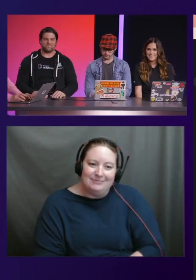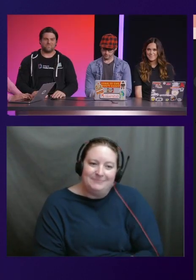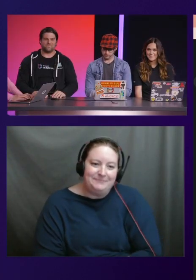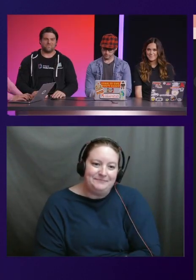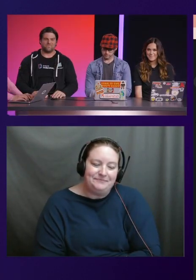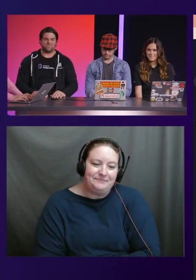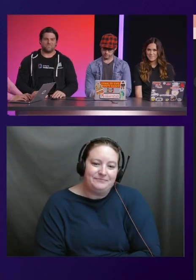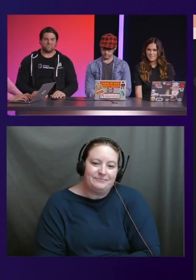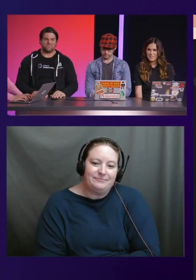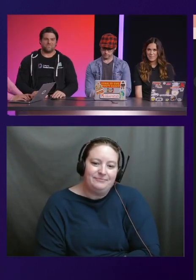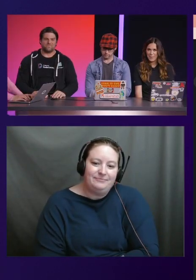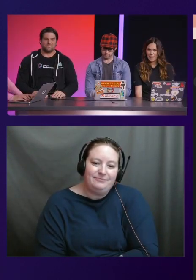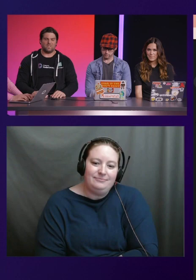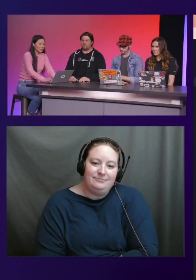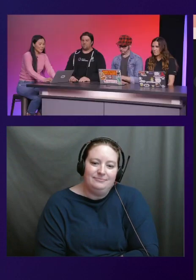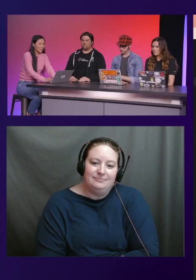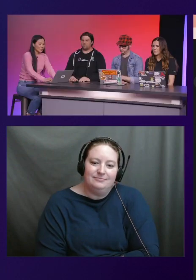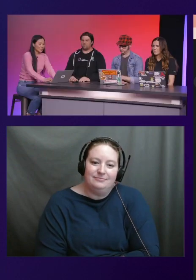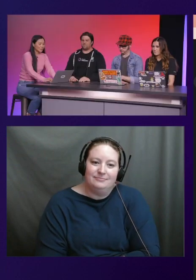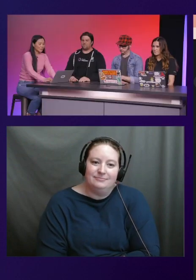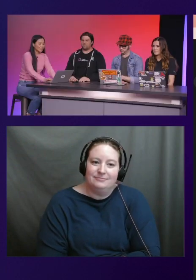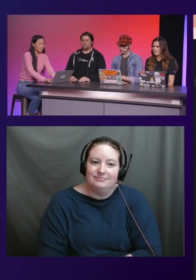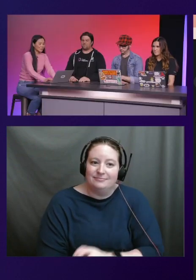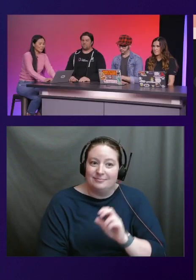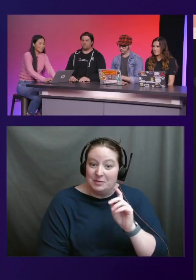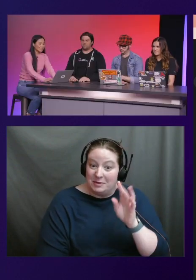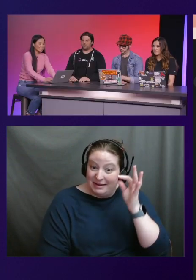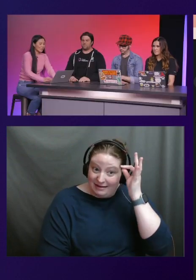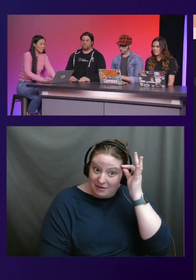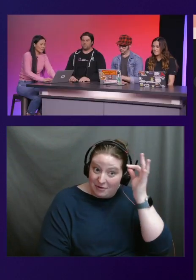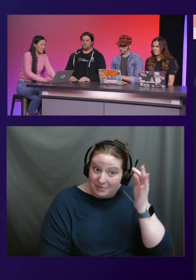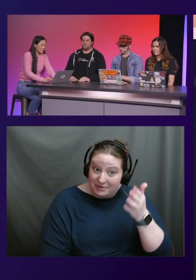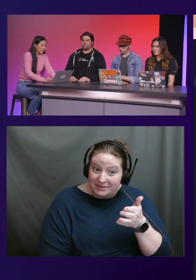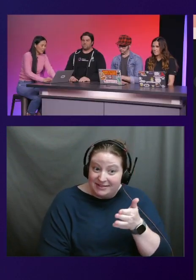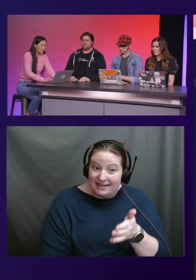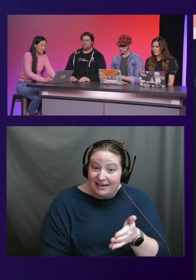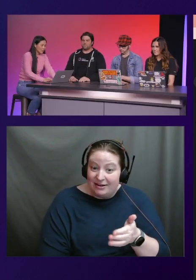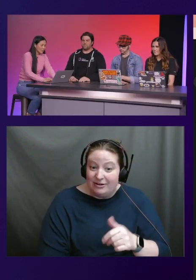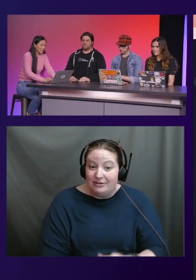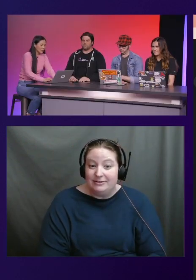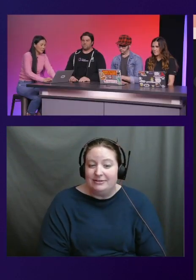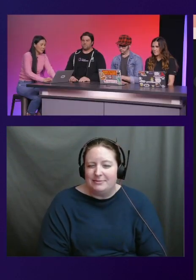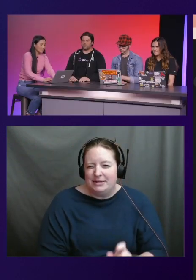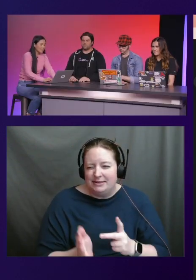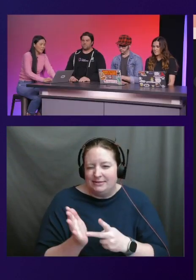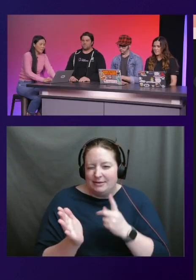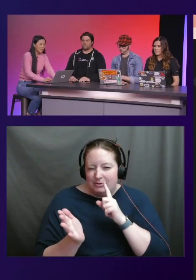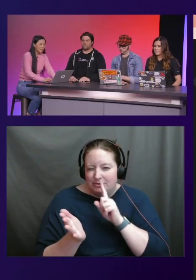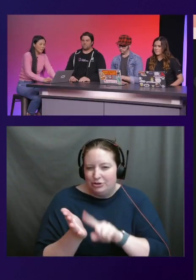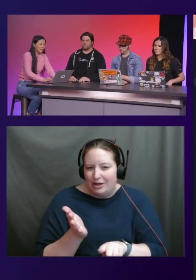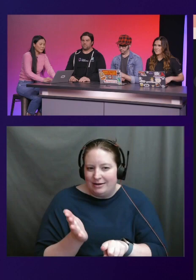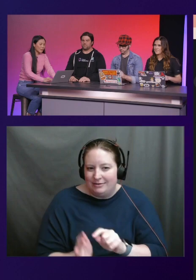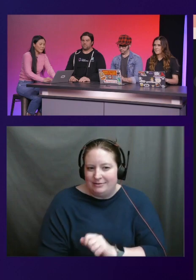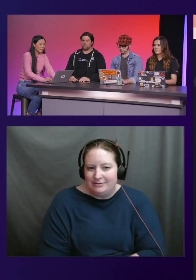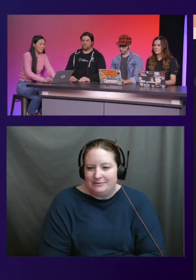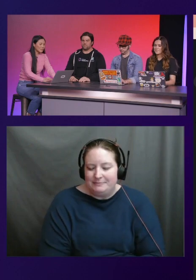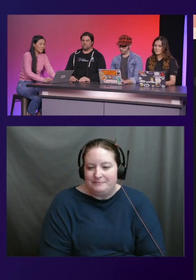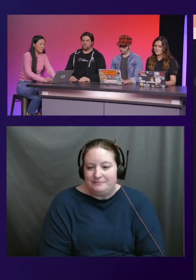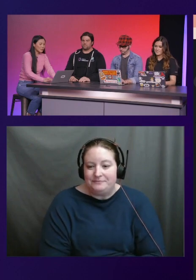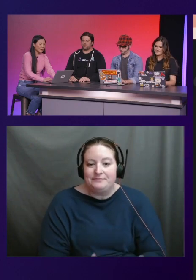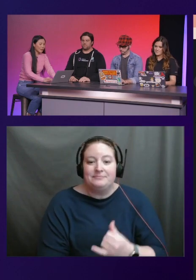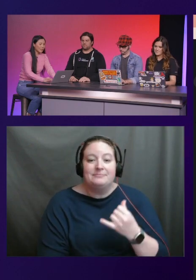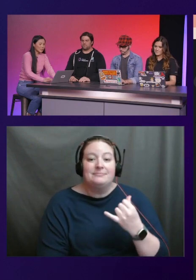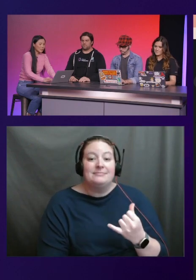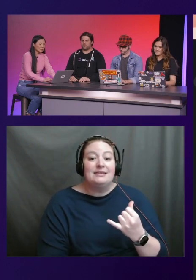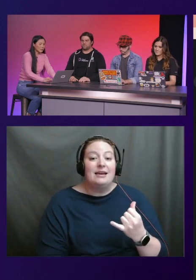So, okay, almost there. So Right. now we should be, let me double check. So now we up the version